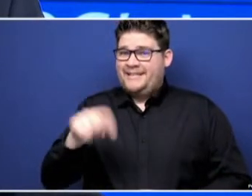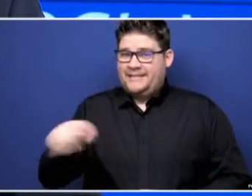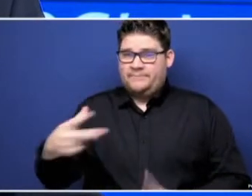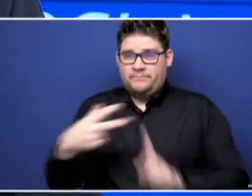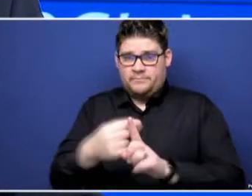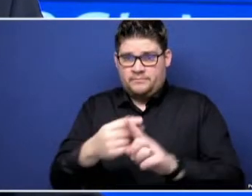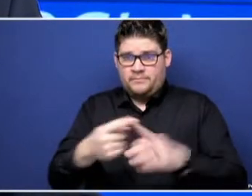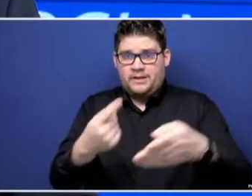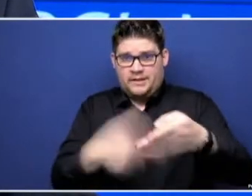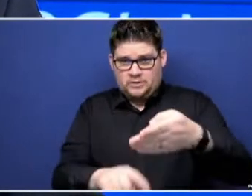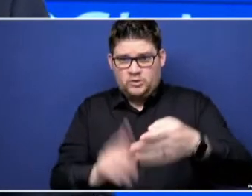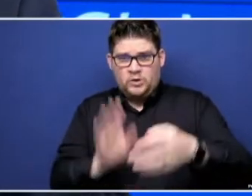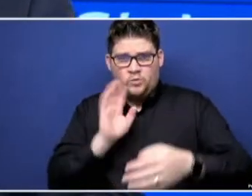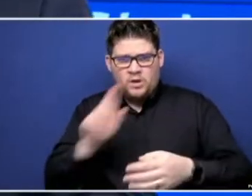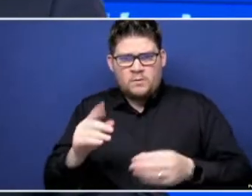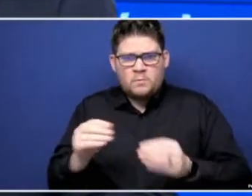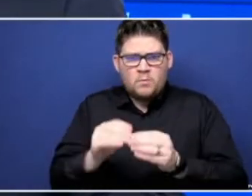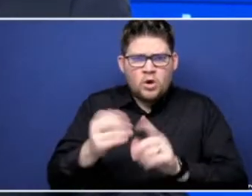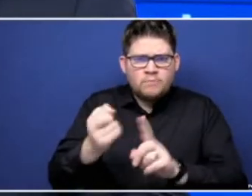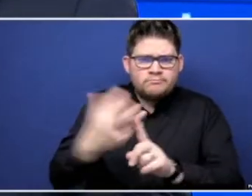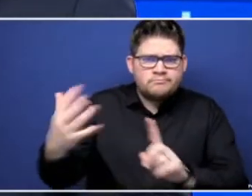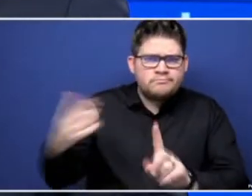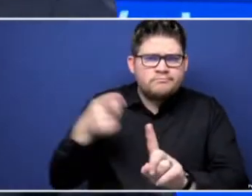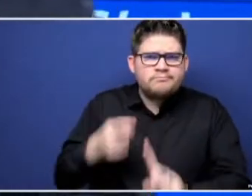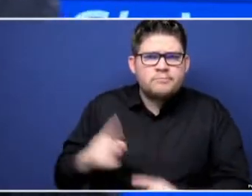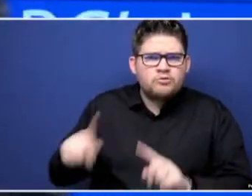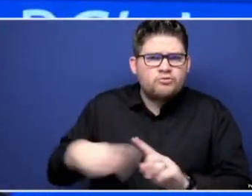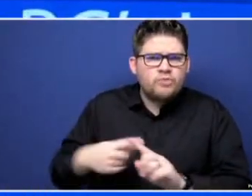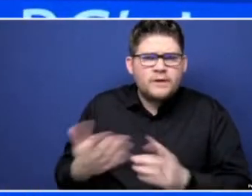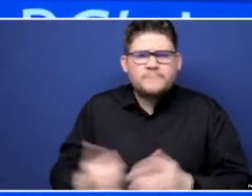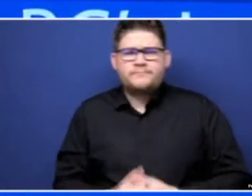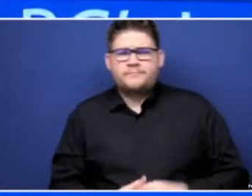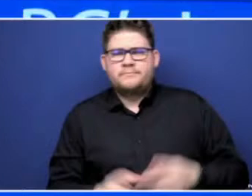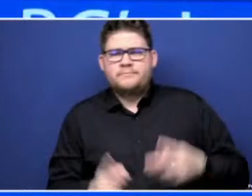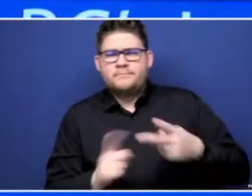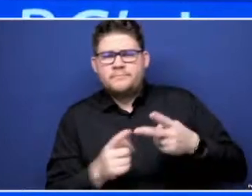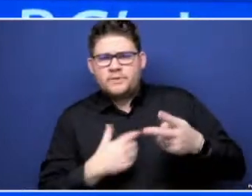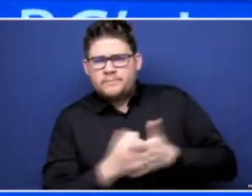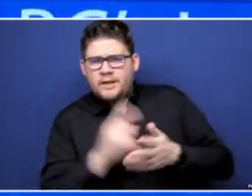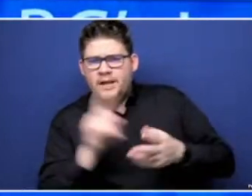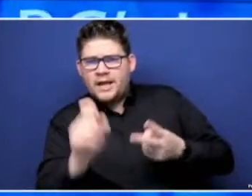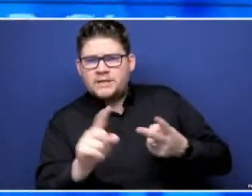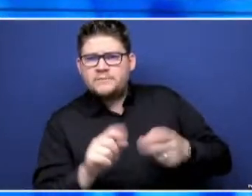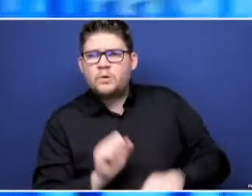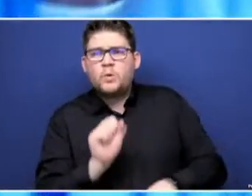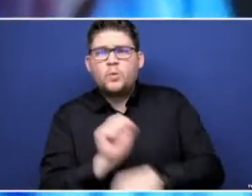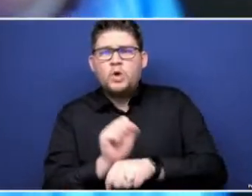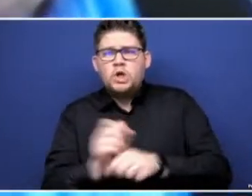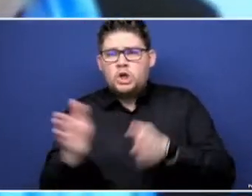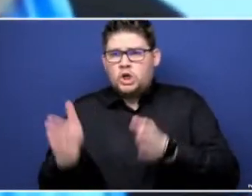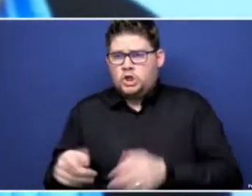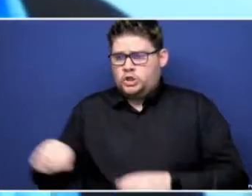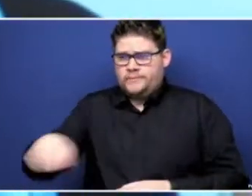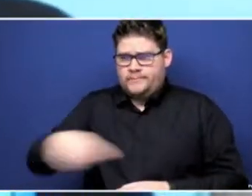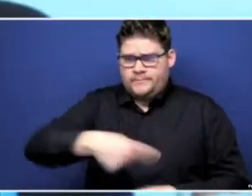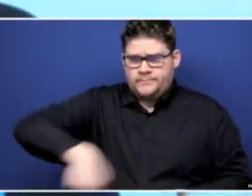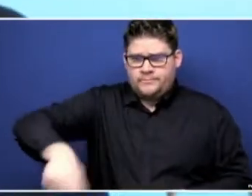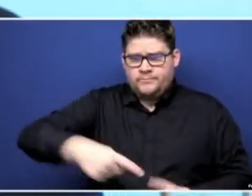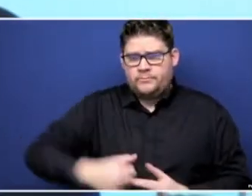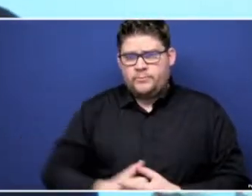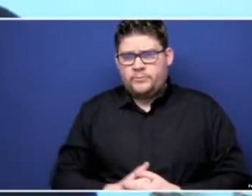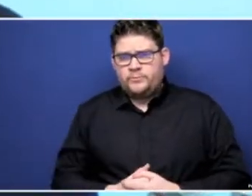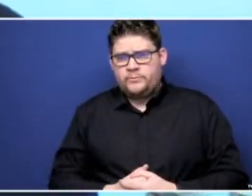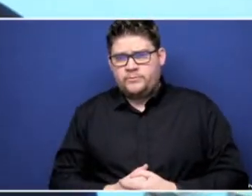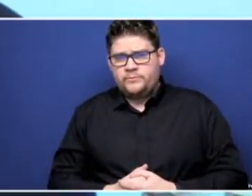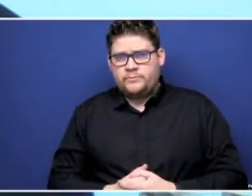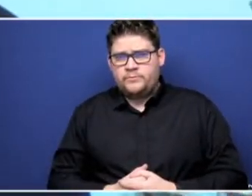through this pandemic. And I'll ask Dr. Ballem to answer your second question. Yes, thanks so much,